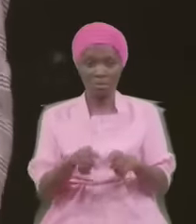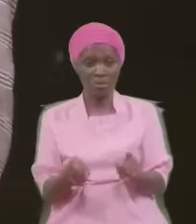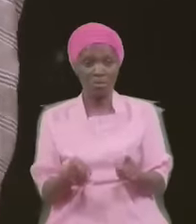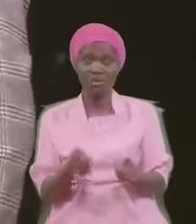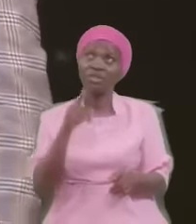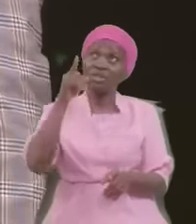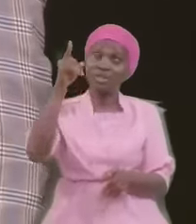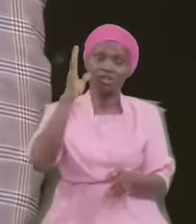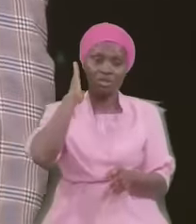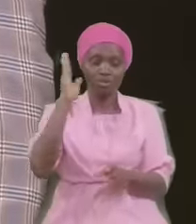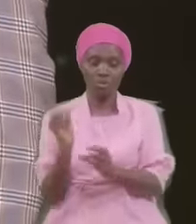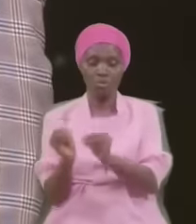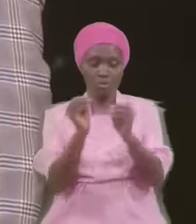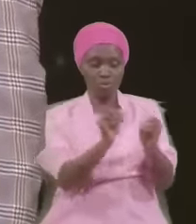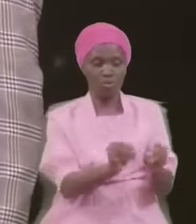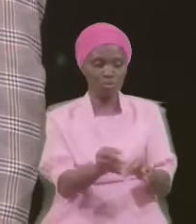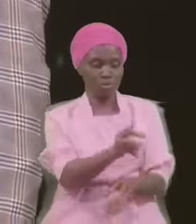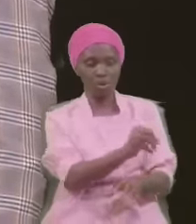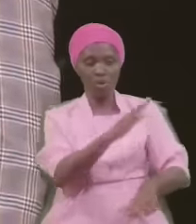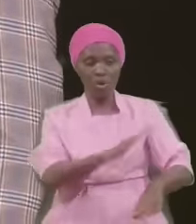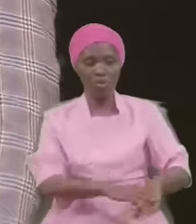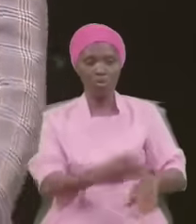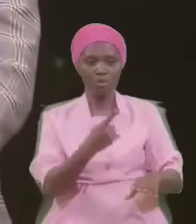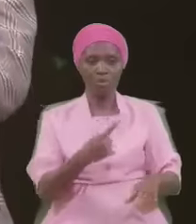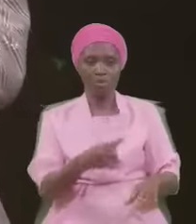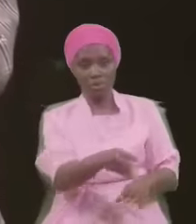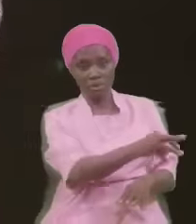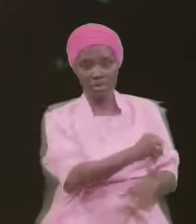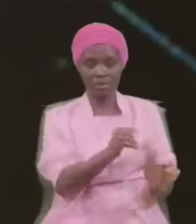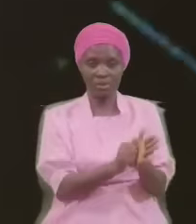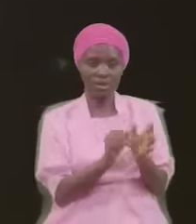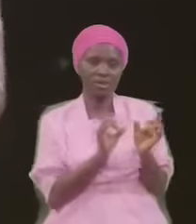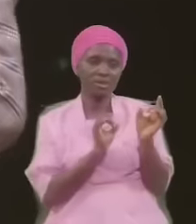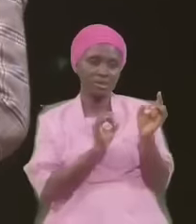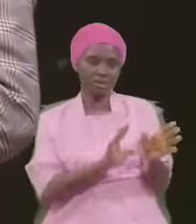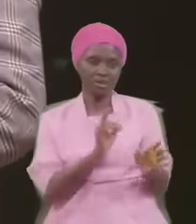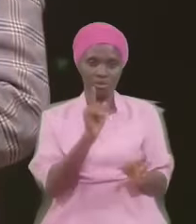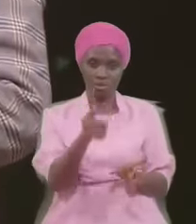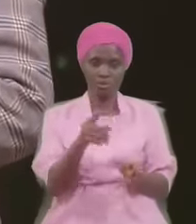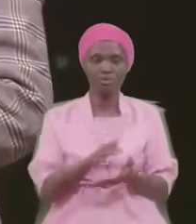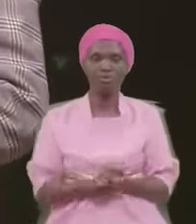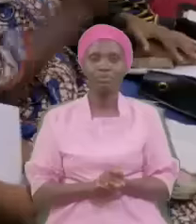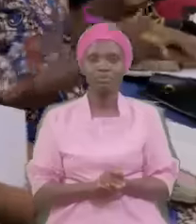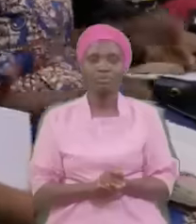will lay them upon them that hate thee.